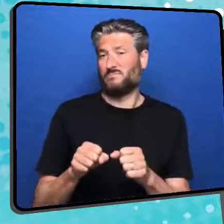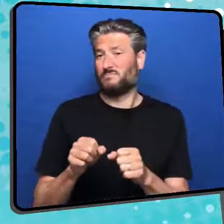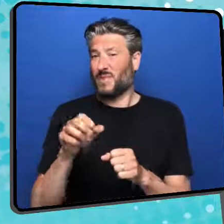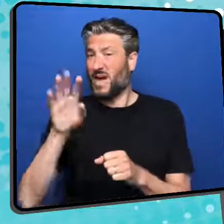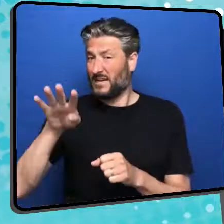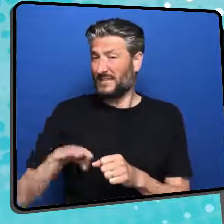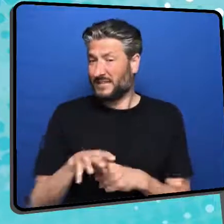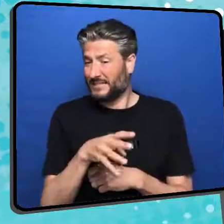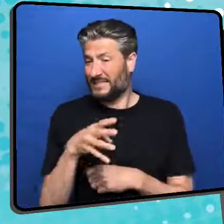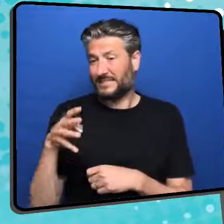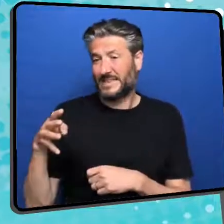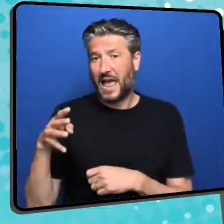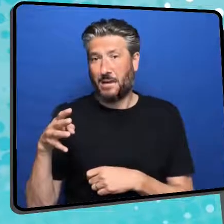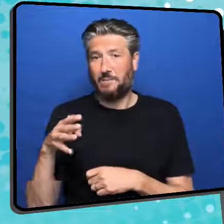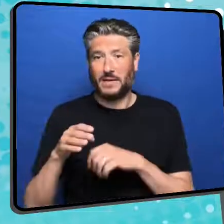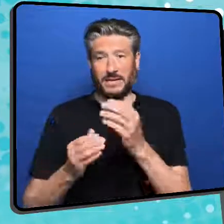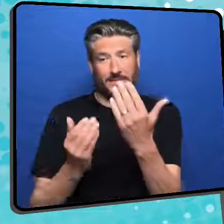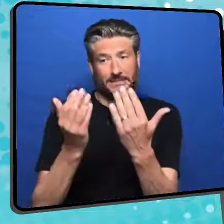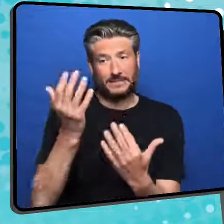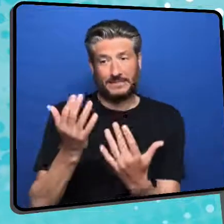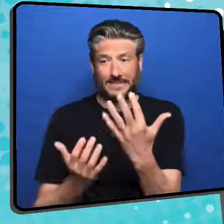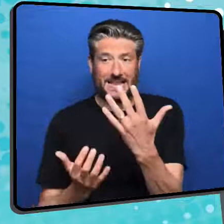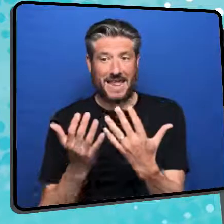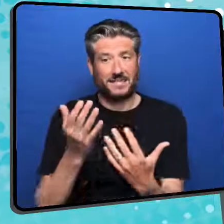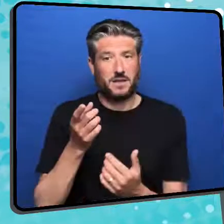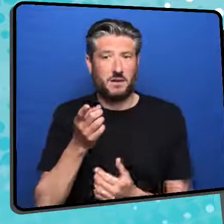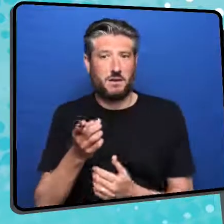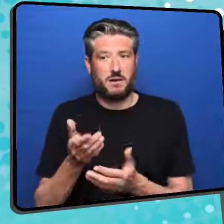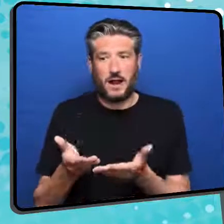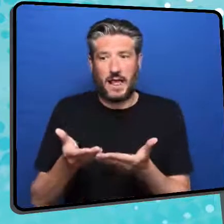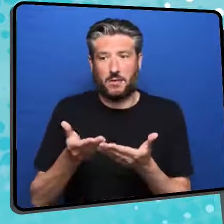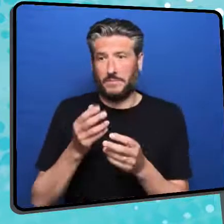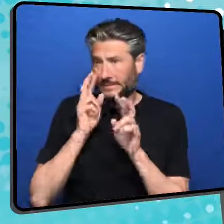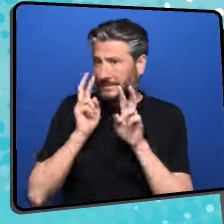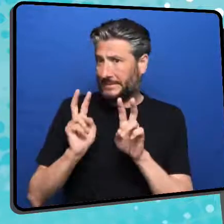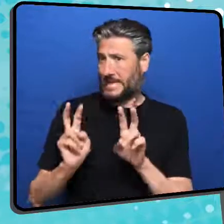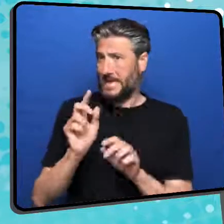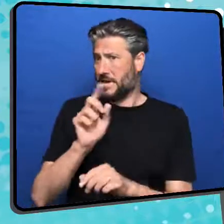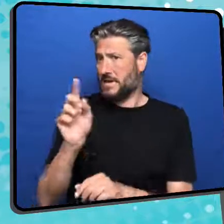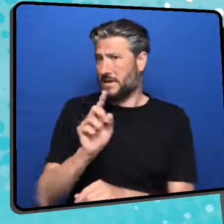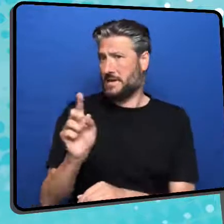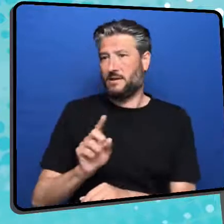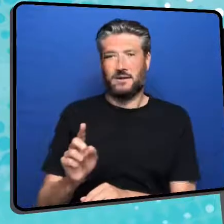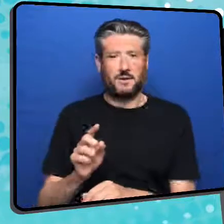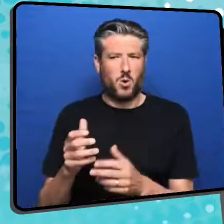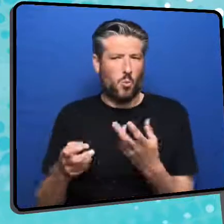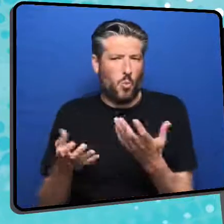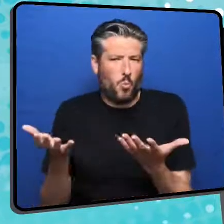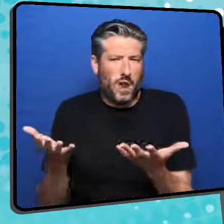quite specific of it. So it's a really great point. Really great point. Yeah.